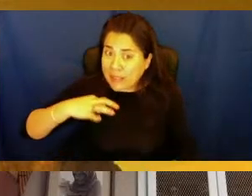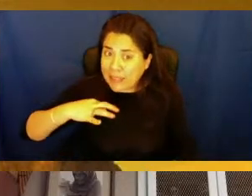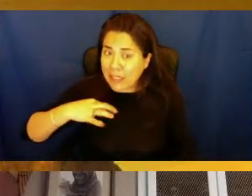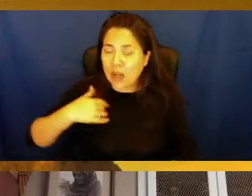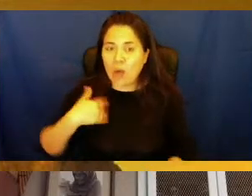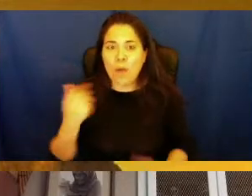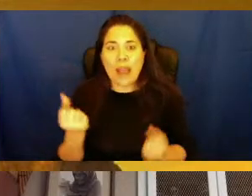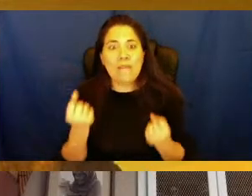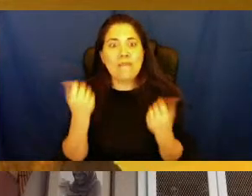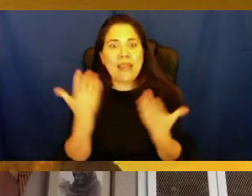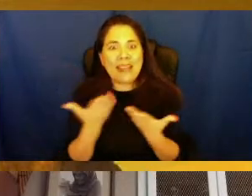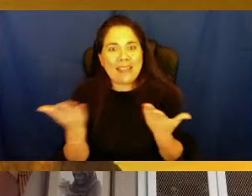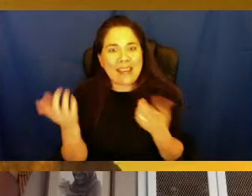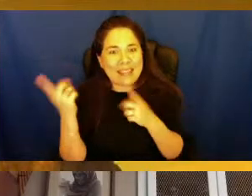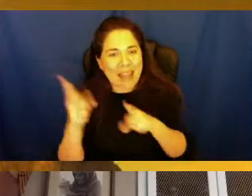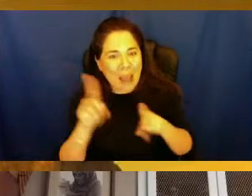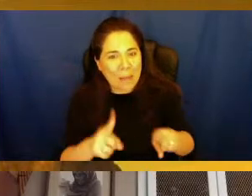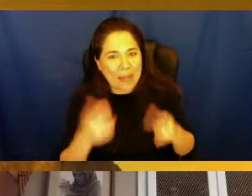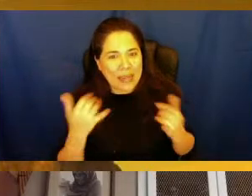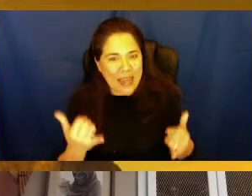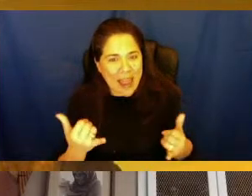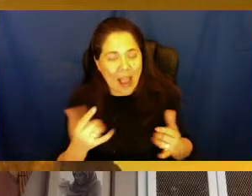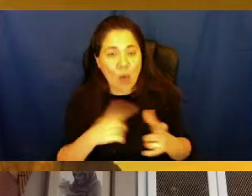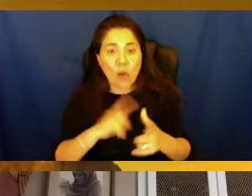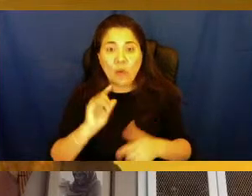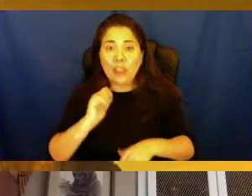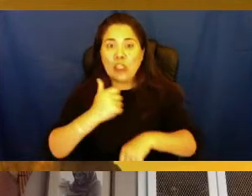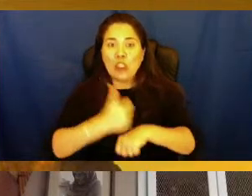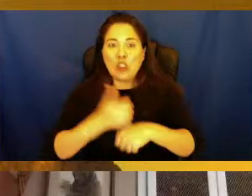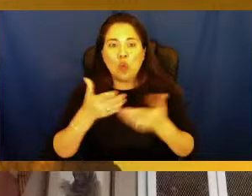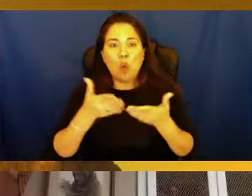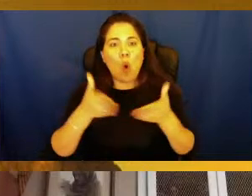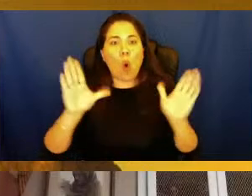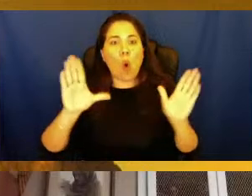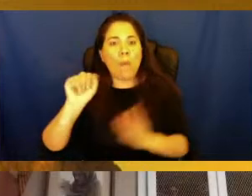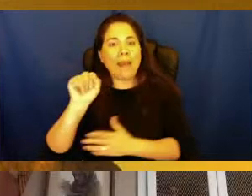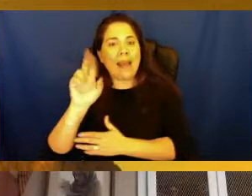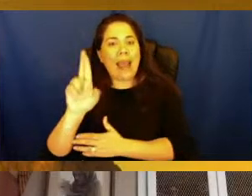but, when we do these open air markets, when we have